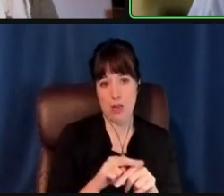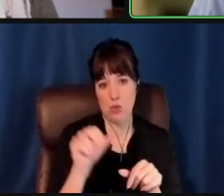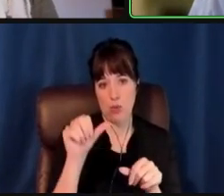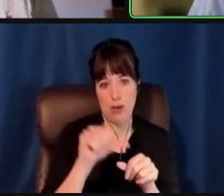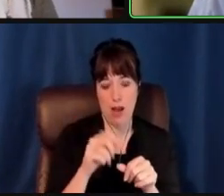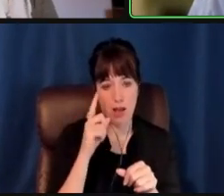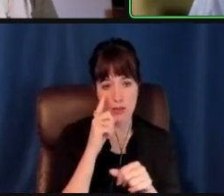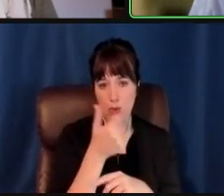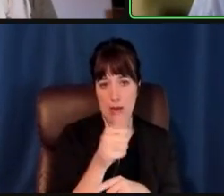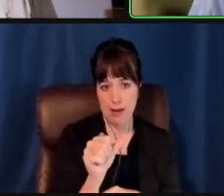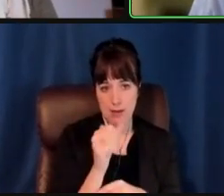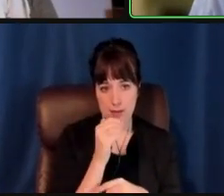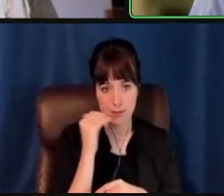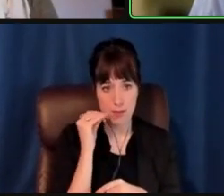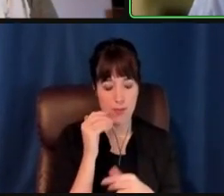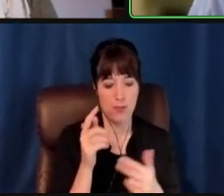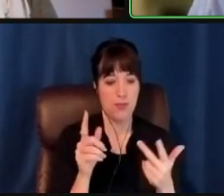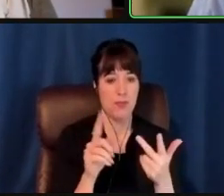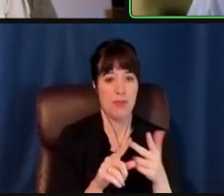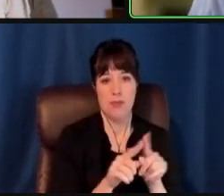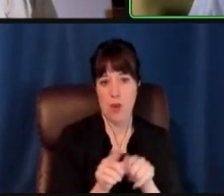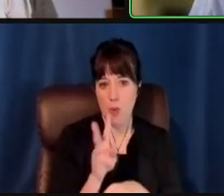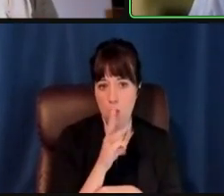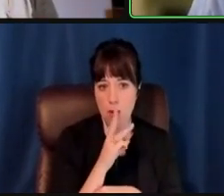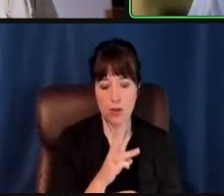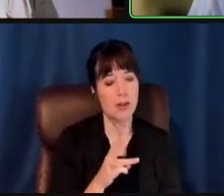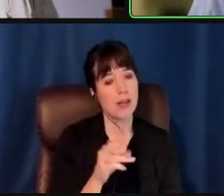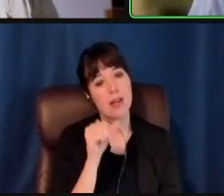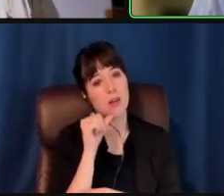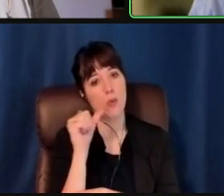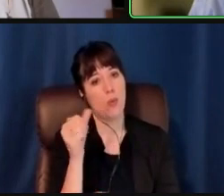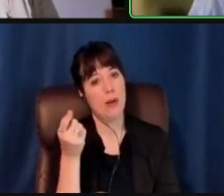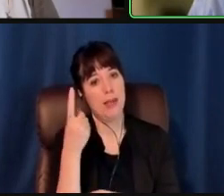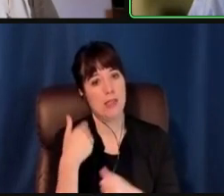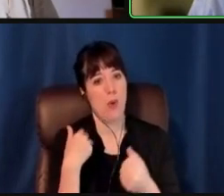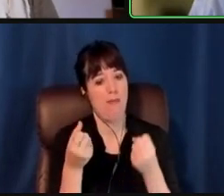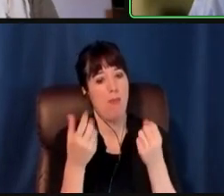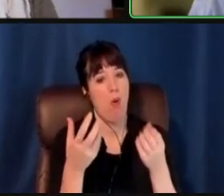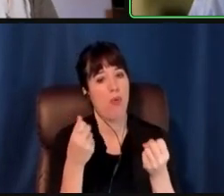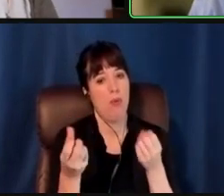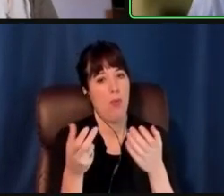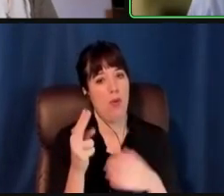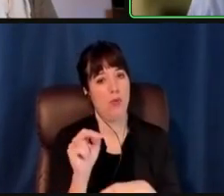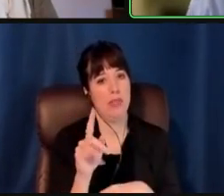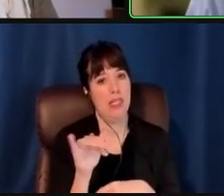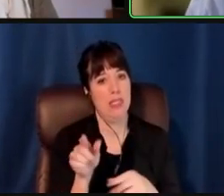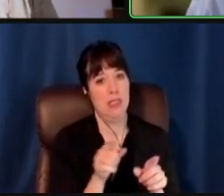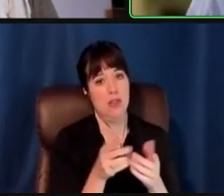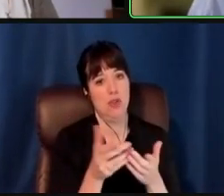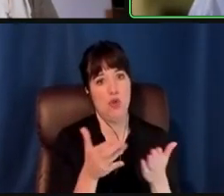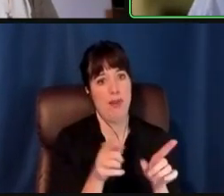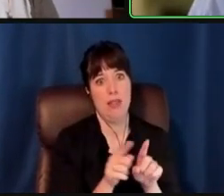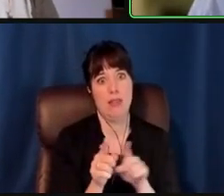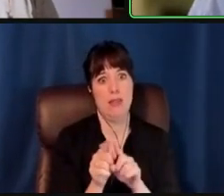given home. Same thing with our water. It wouldn't make sense to have multiple utilities serving the same house.